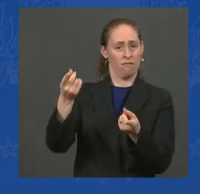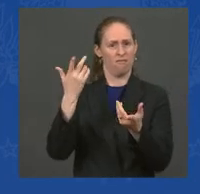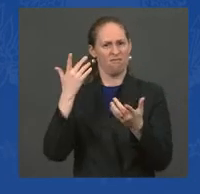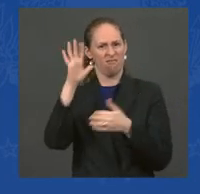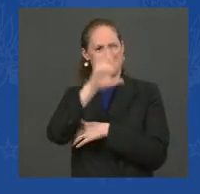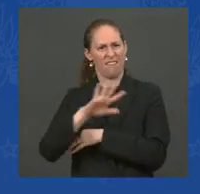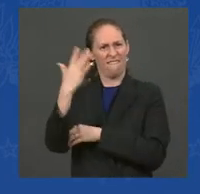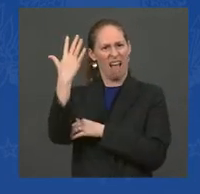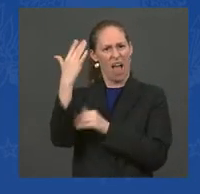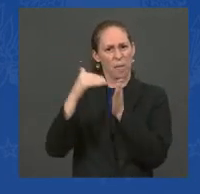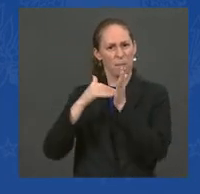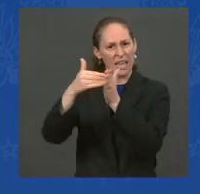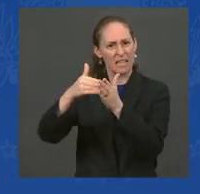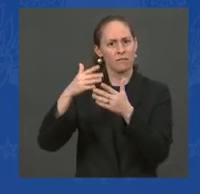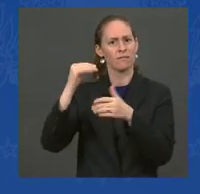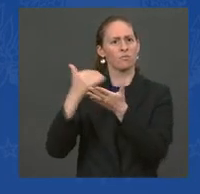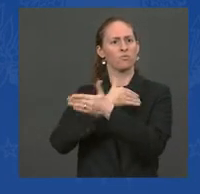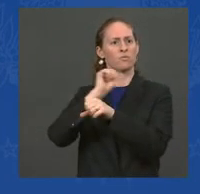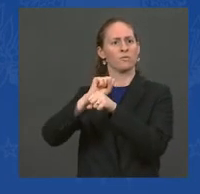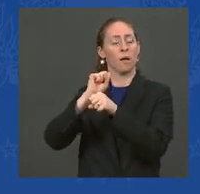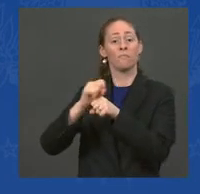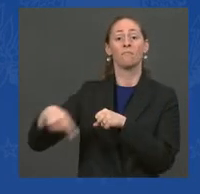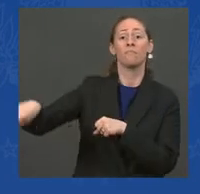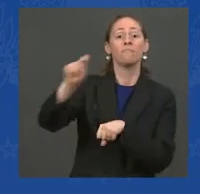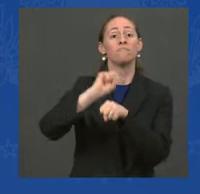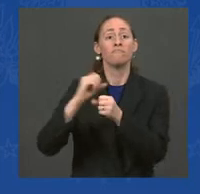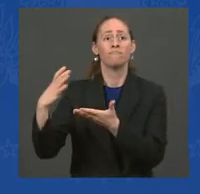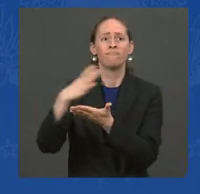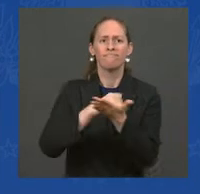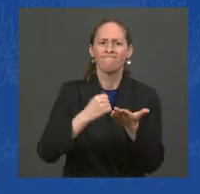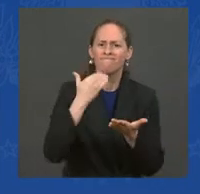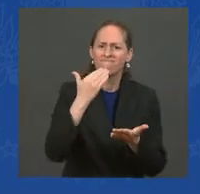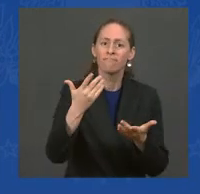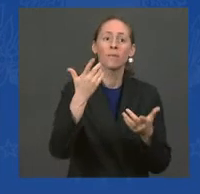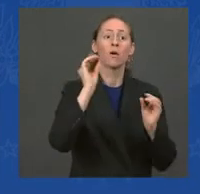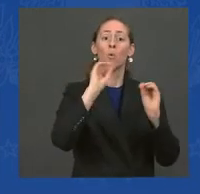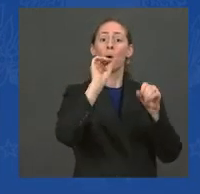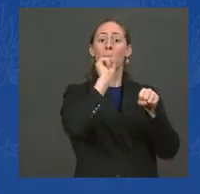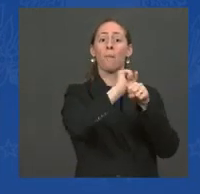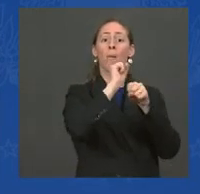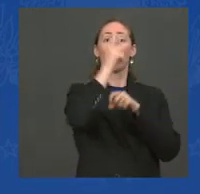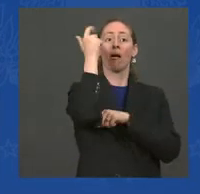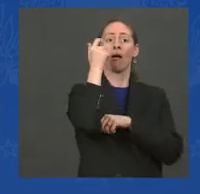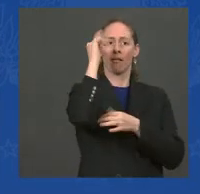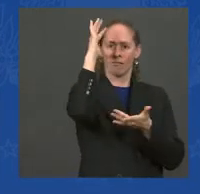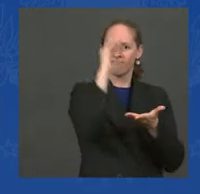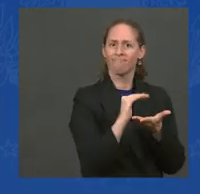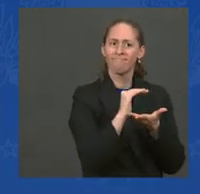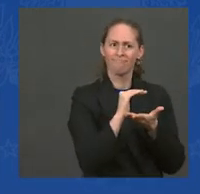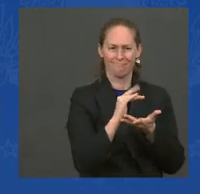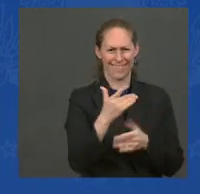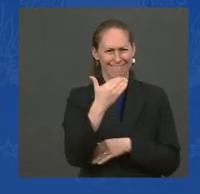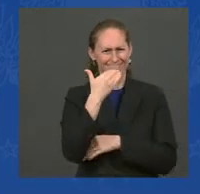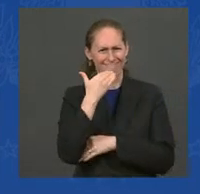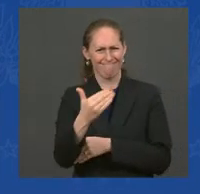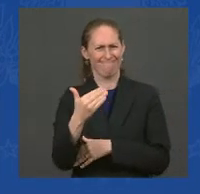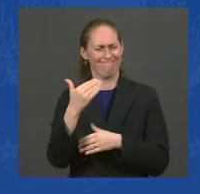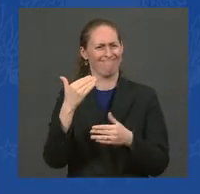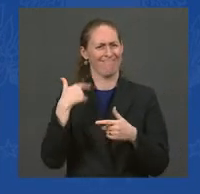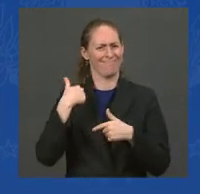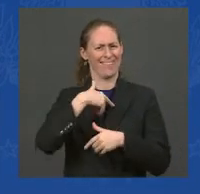That's progress. And it's a tribute to the hard work and resilience of the American people who are battling through this